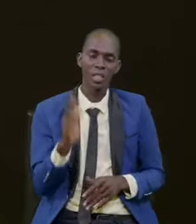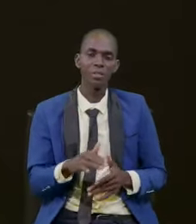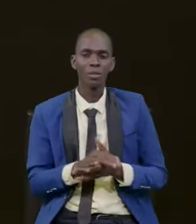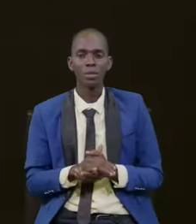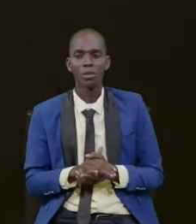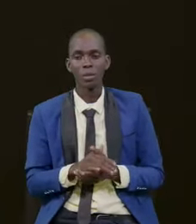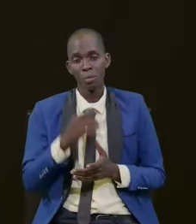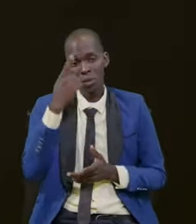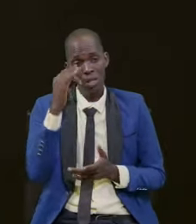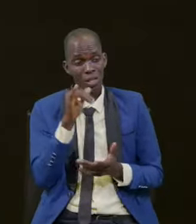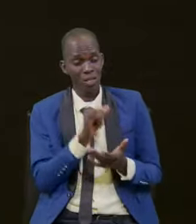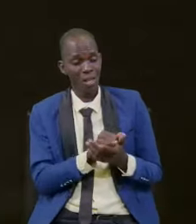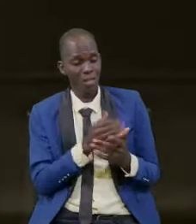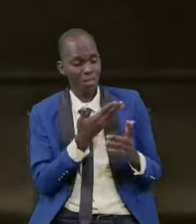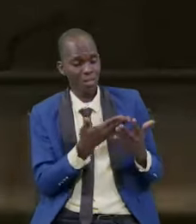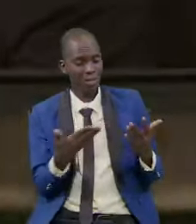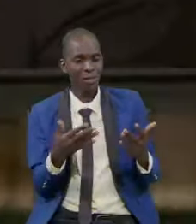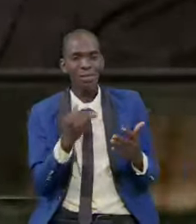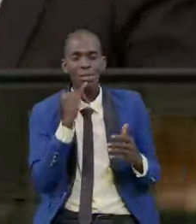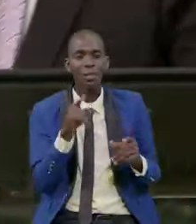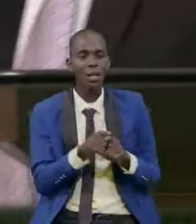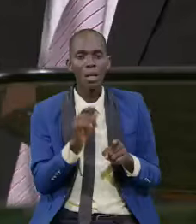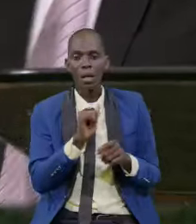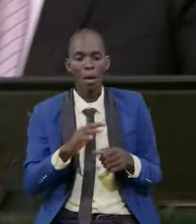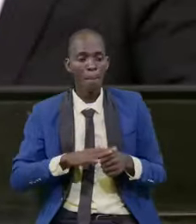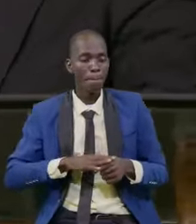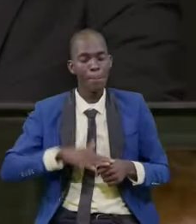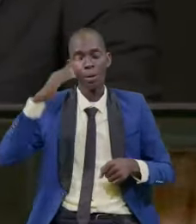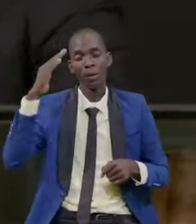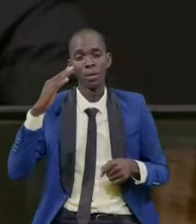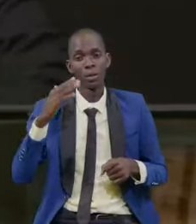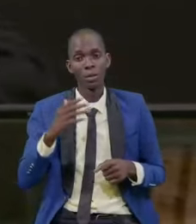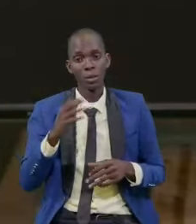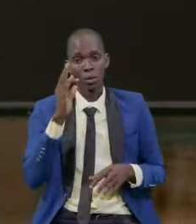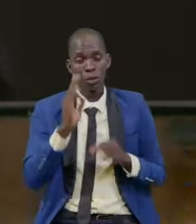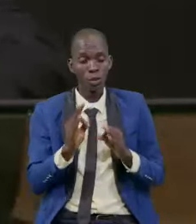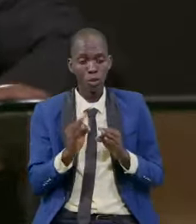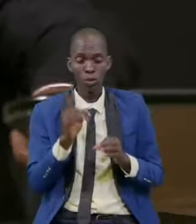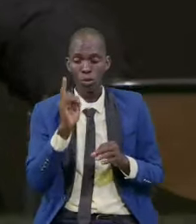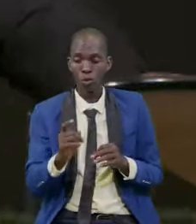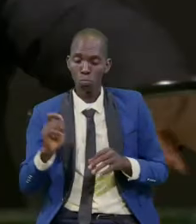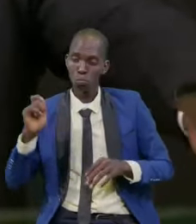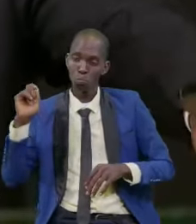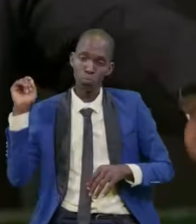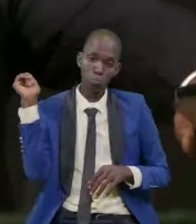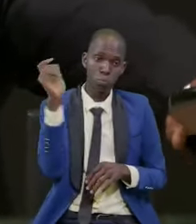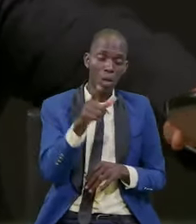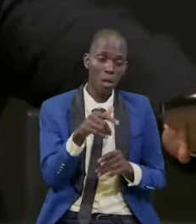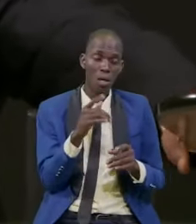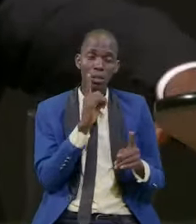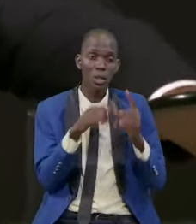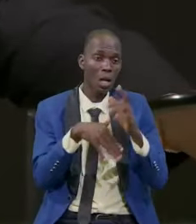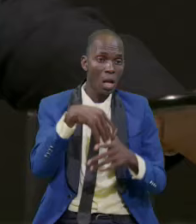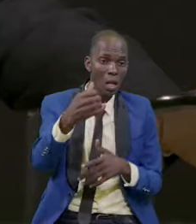Because that thing is like a boomerang. You throw it out, it comes back to you. You